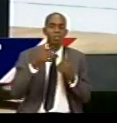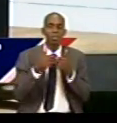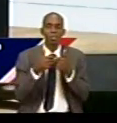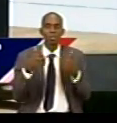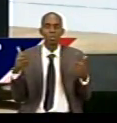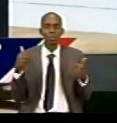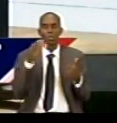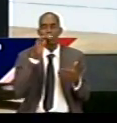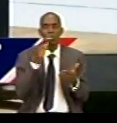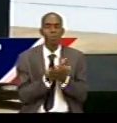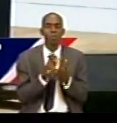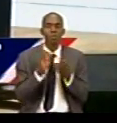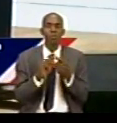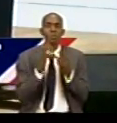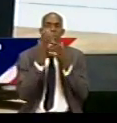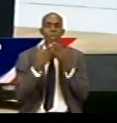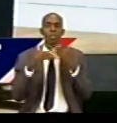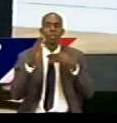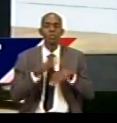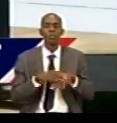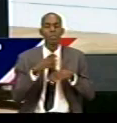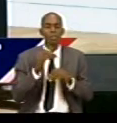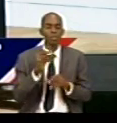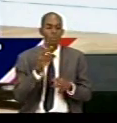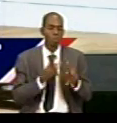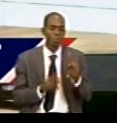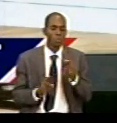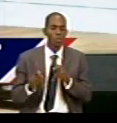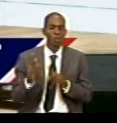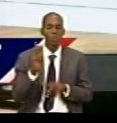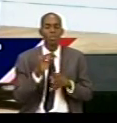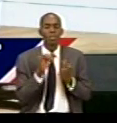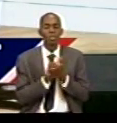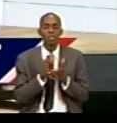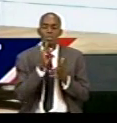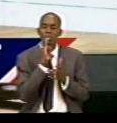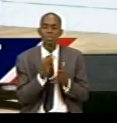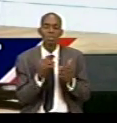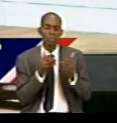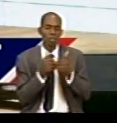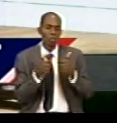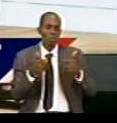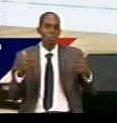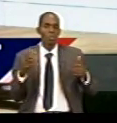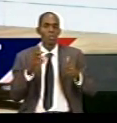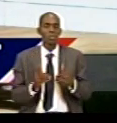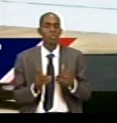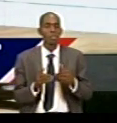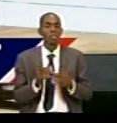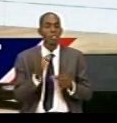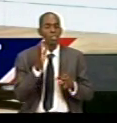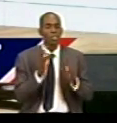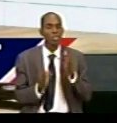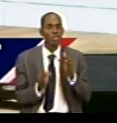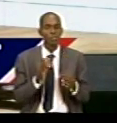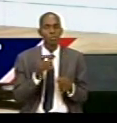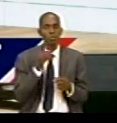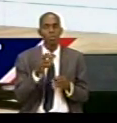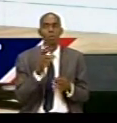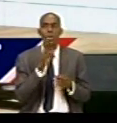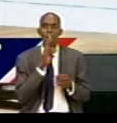bride to heaven. The bride that is separated. You know, if you are